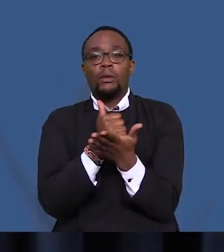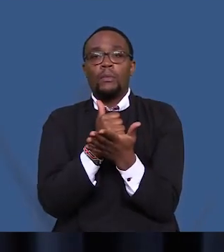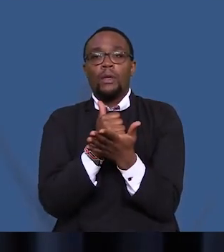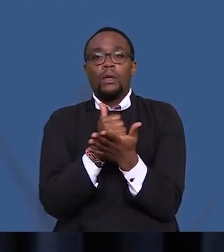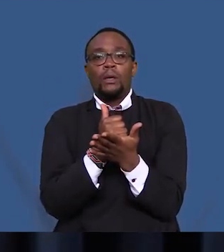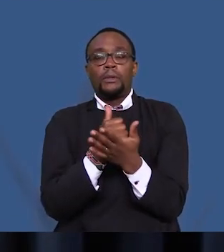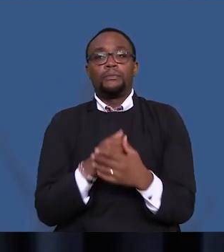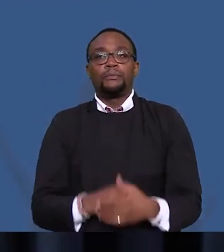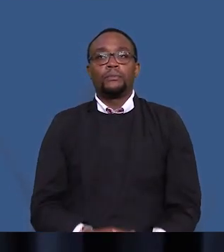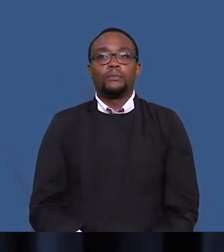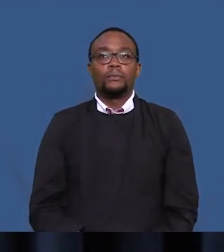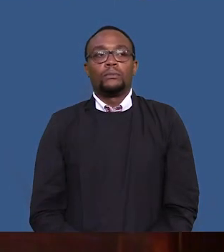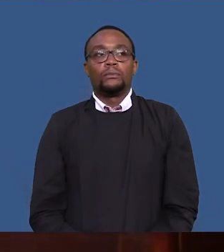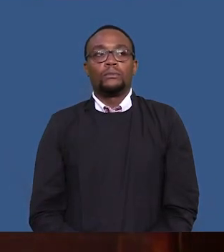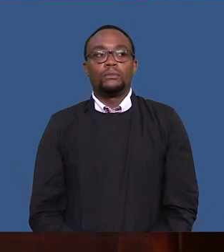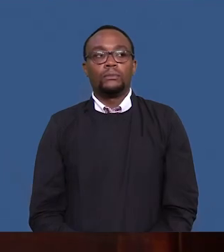Amen.